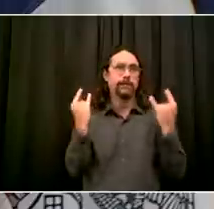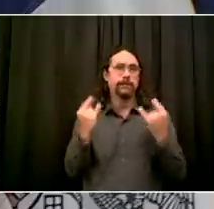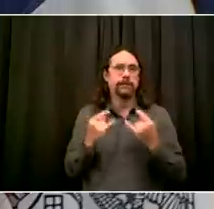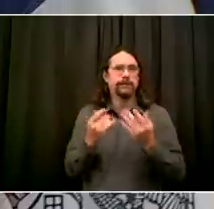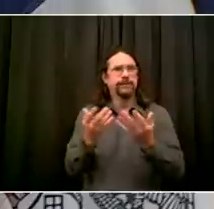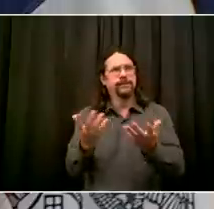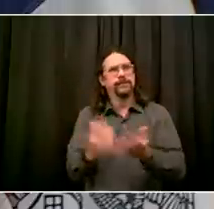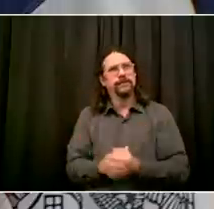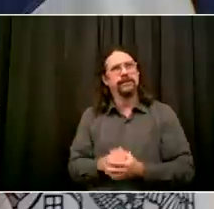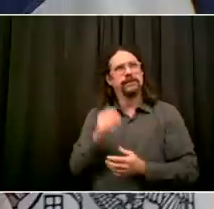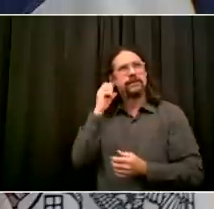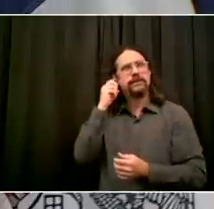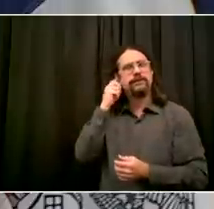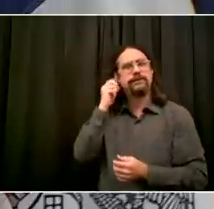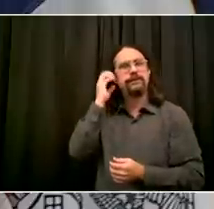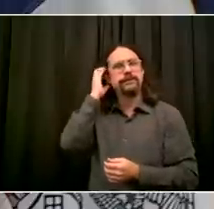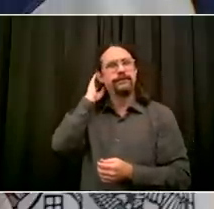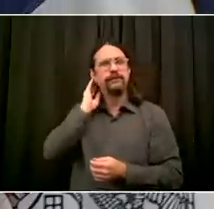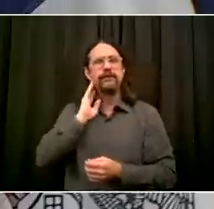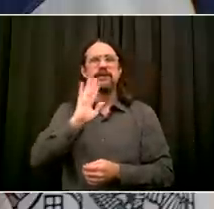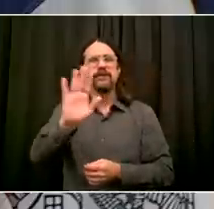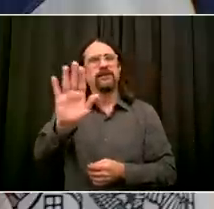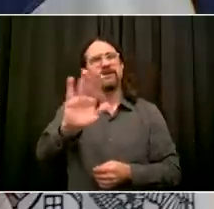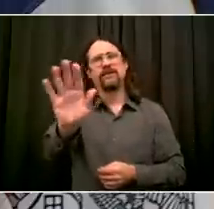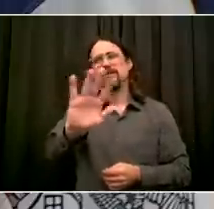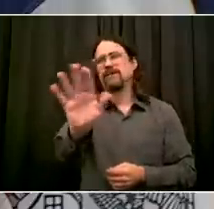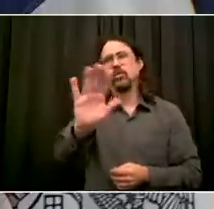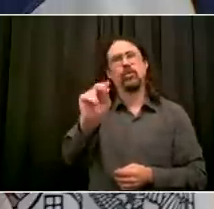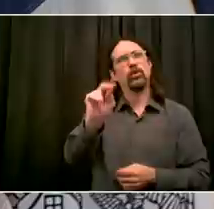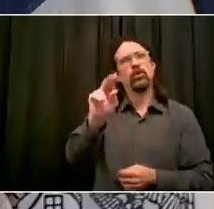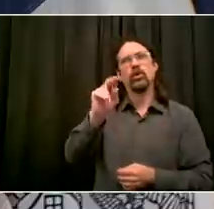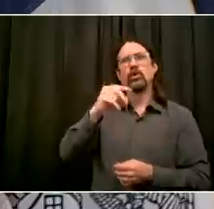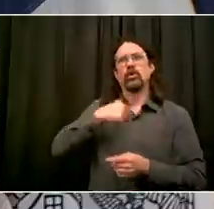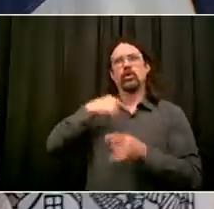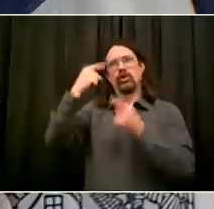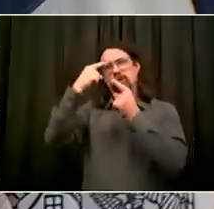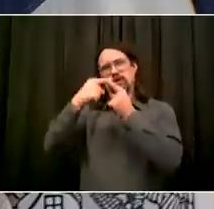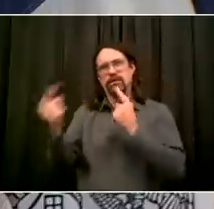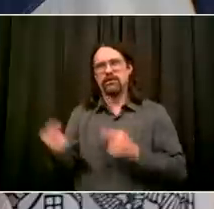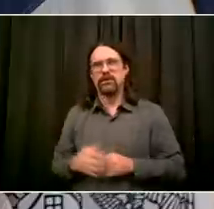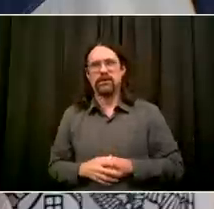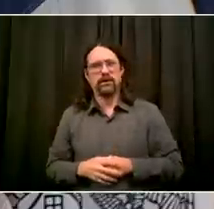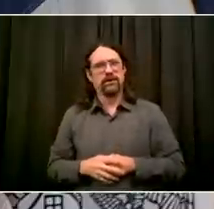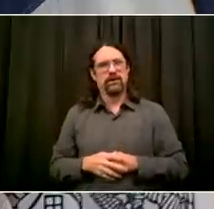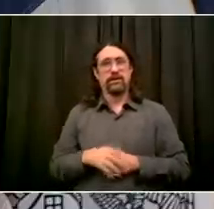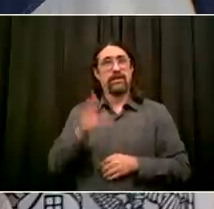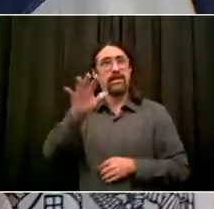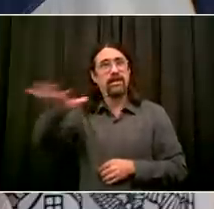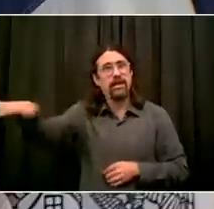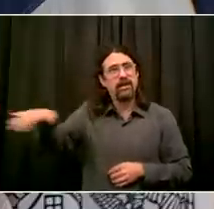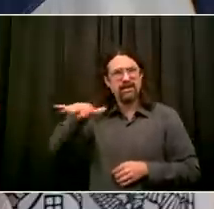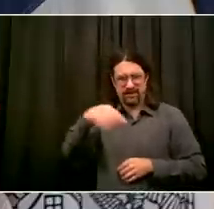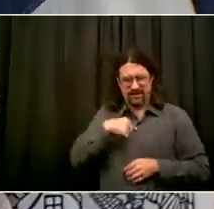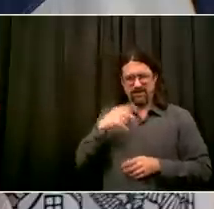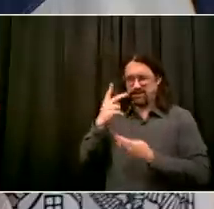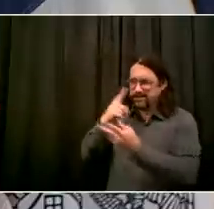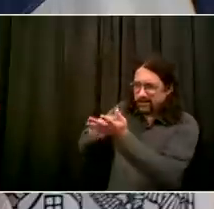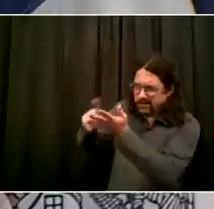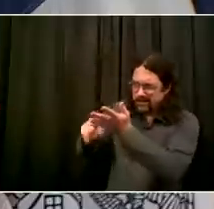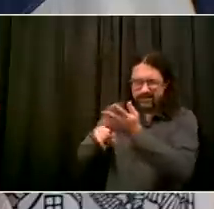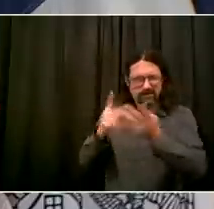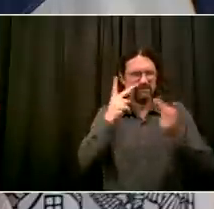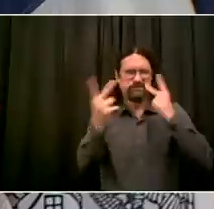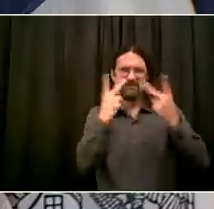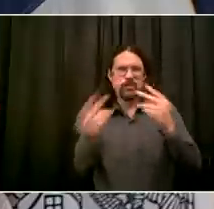had loudspeaker messages out now for the last week or more. We're going to continue that, of course. There is a lot of ground to cover,